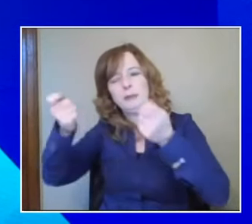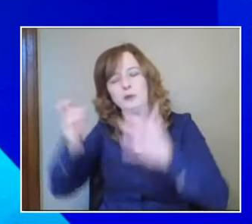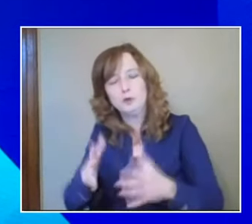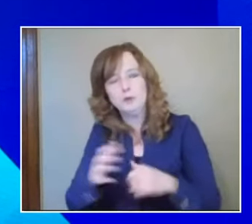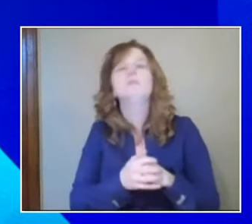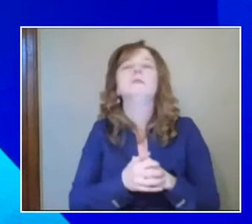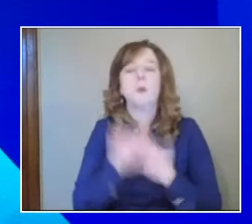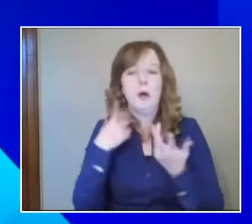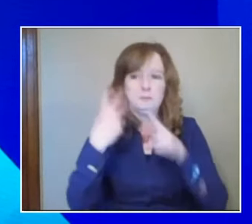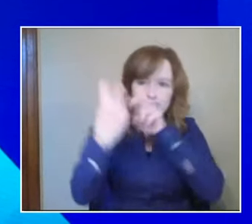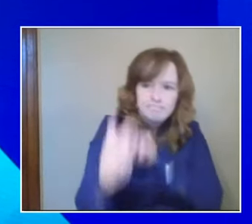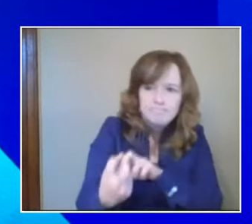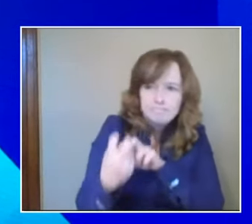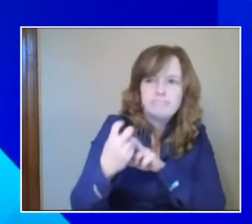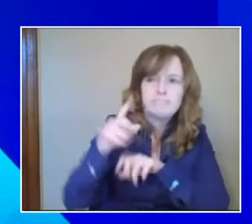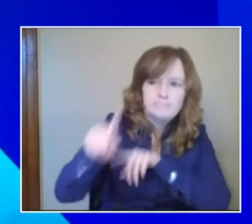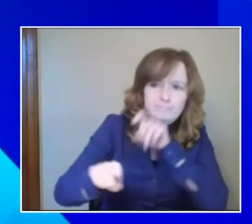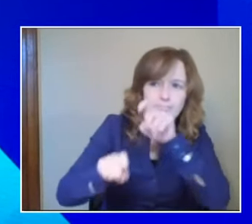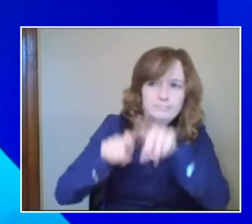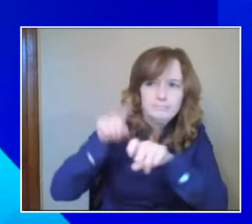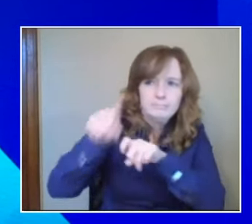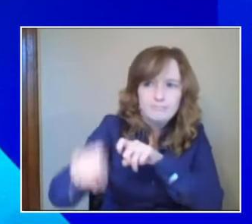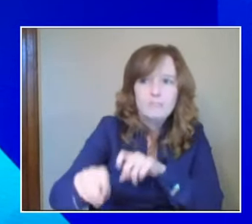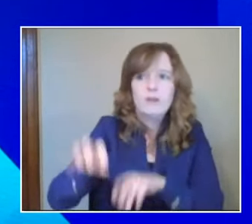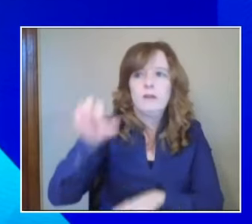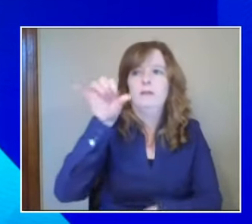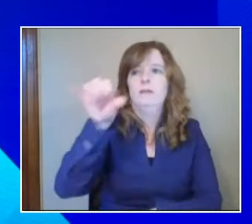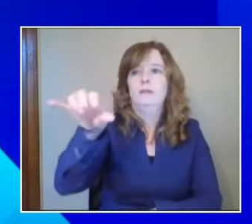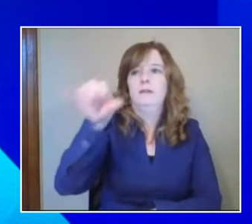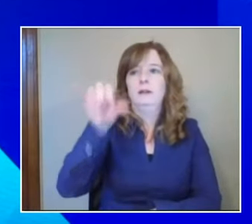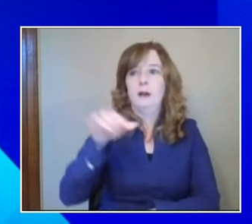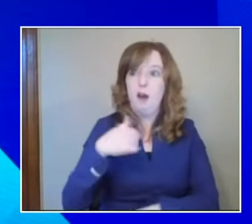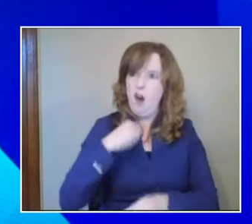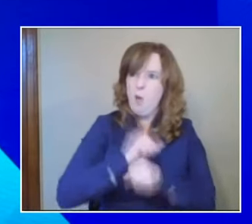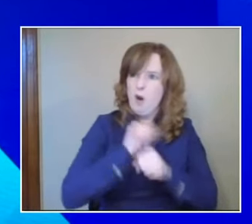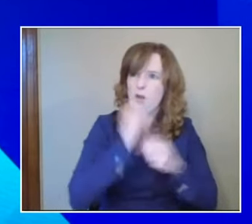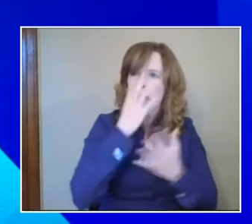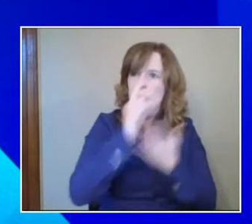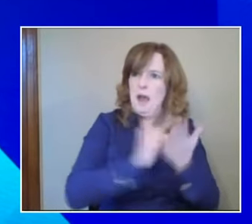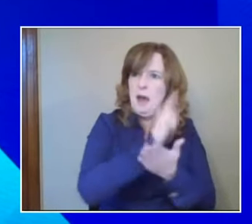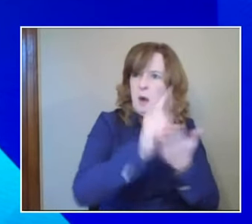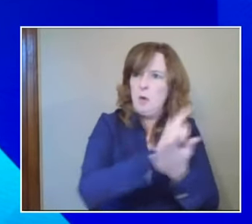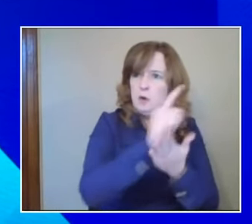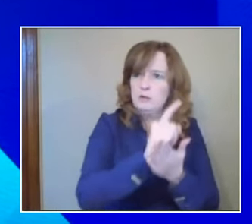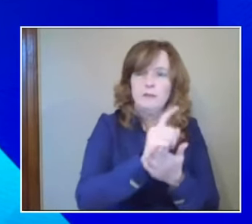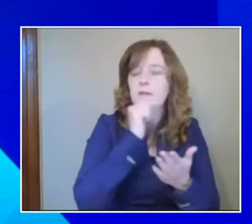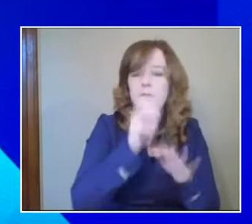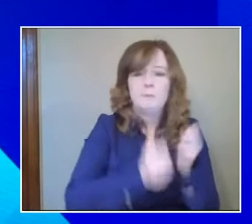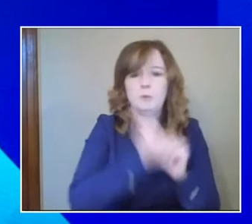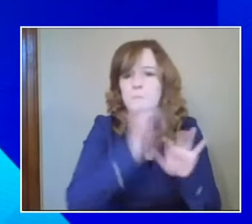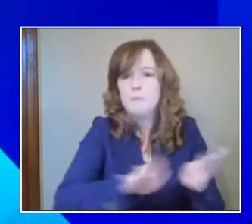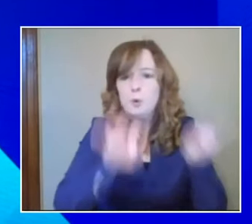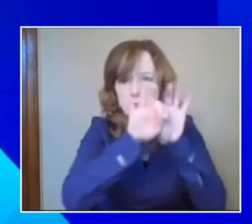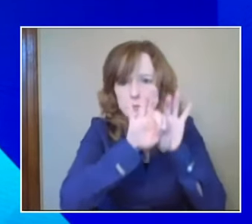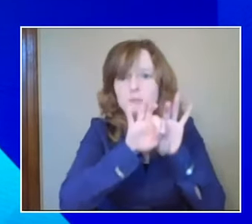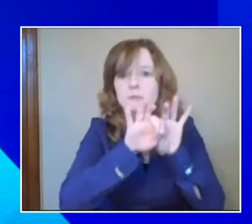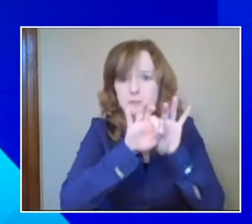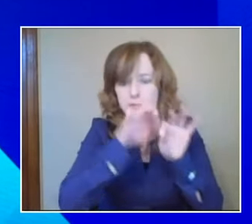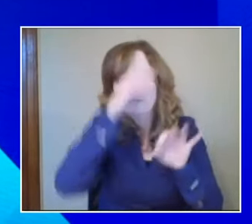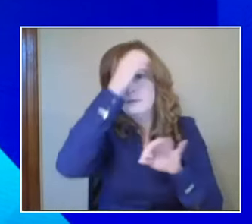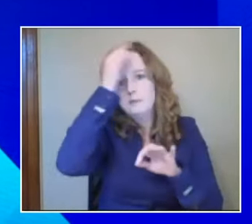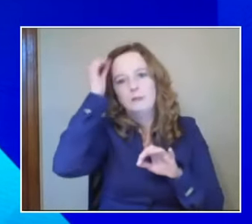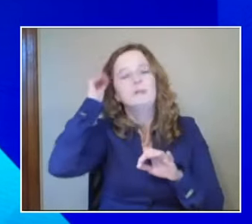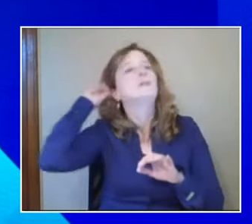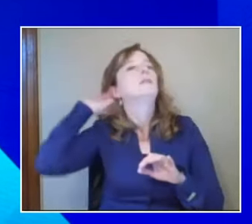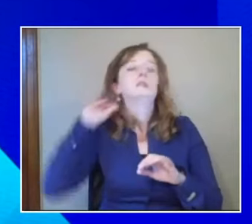experience. It's not always about working hard. It's also about working smart. The hiring manager encouraged me to